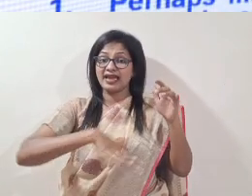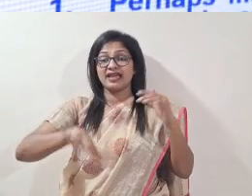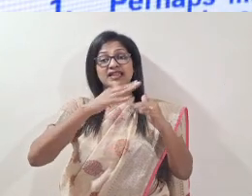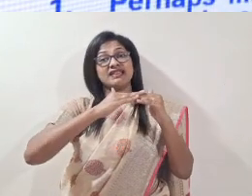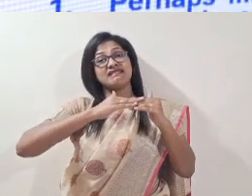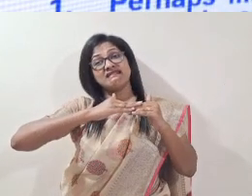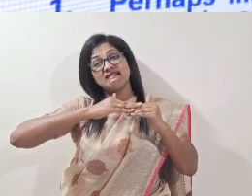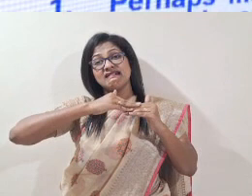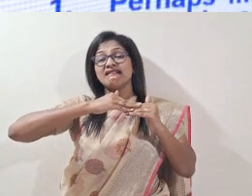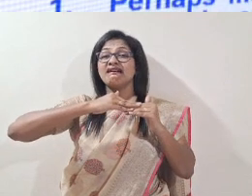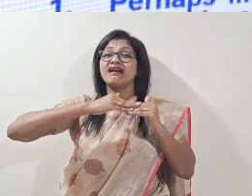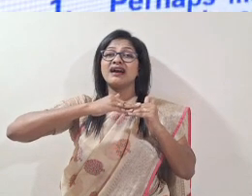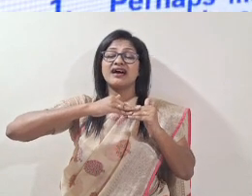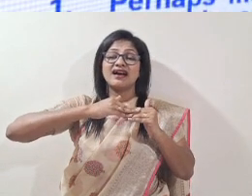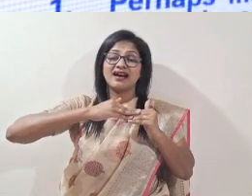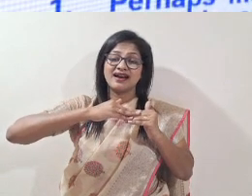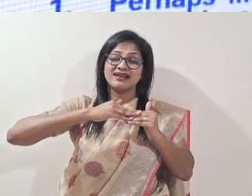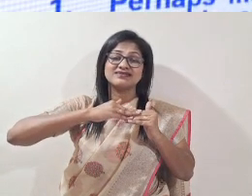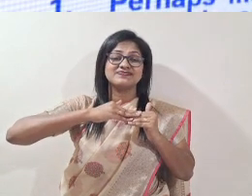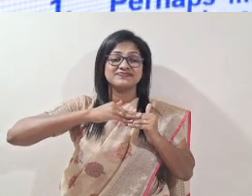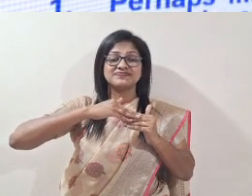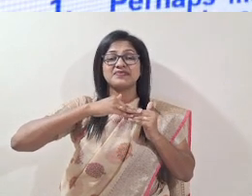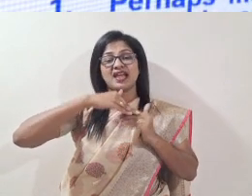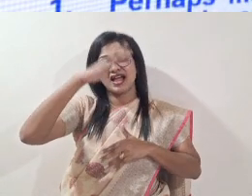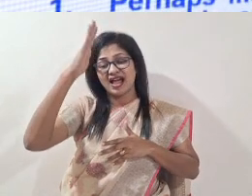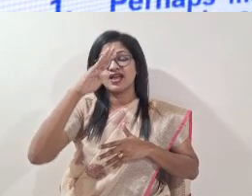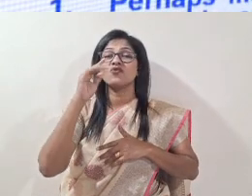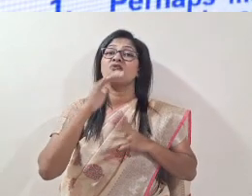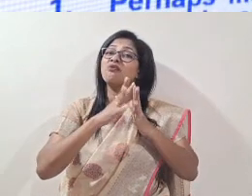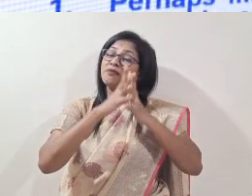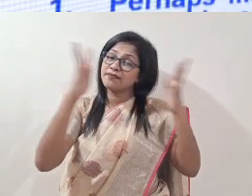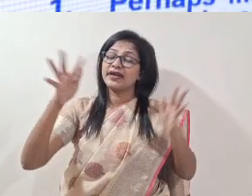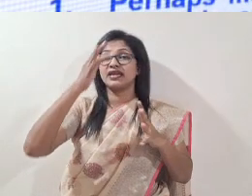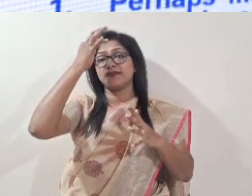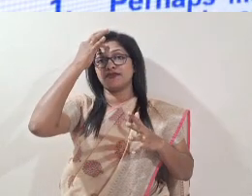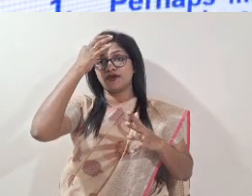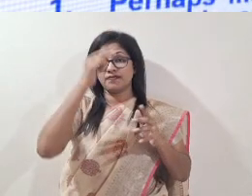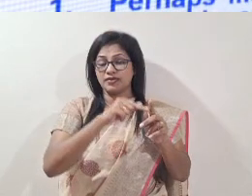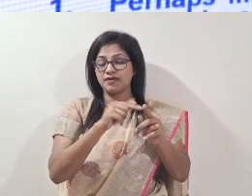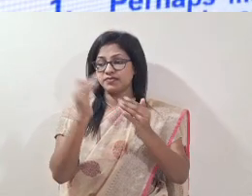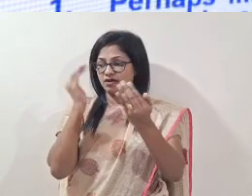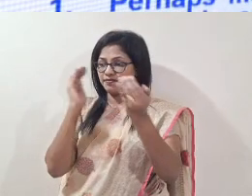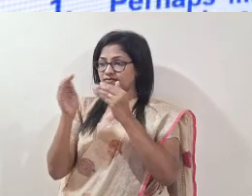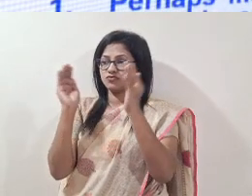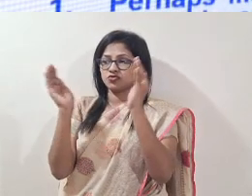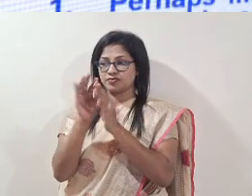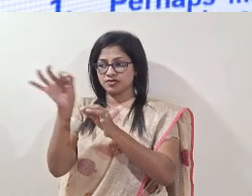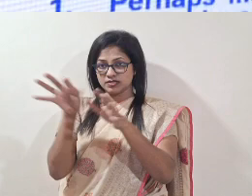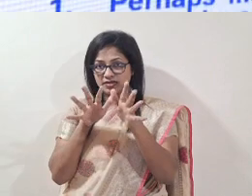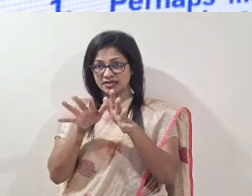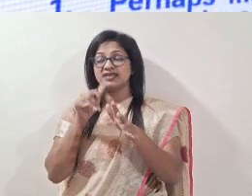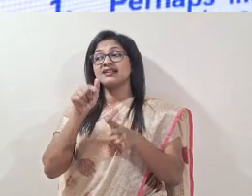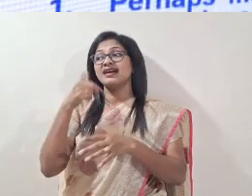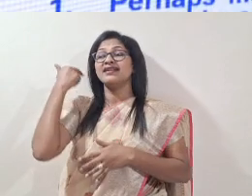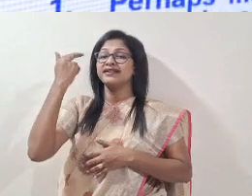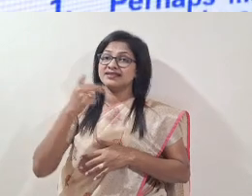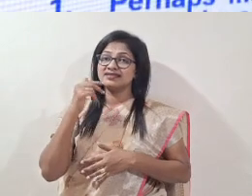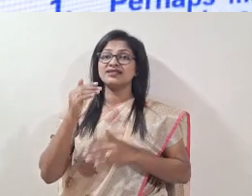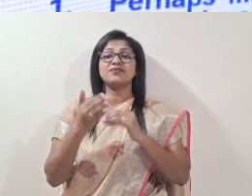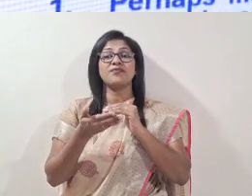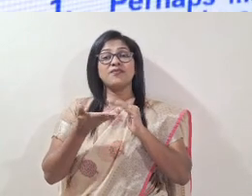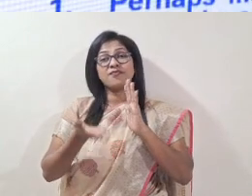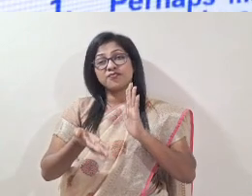facing high, or I would say major issues compared to smaller cities. Perhaps